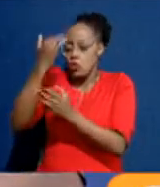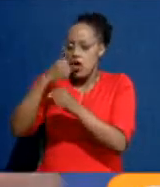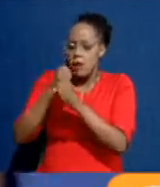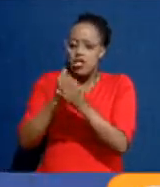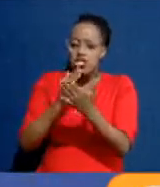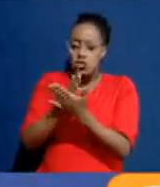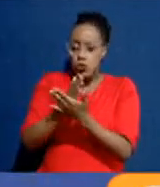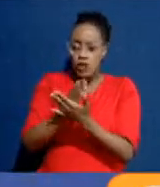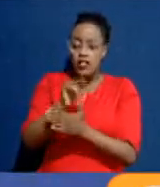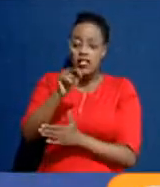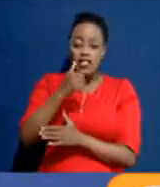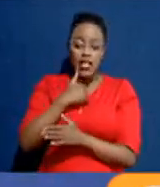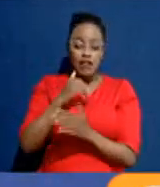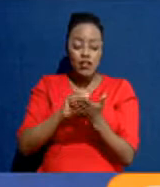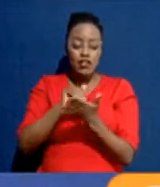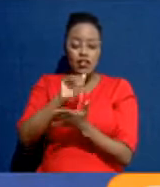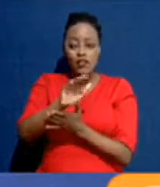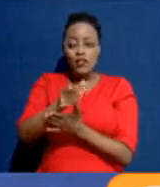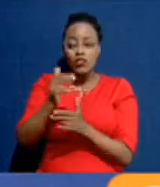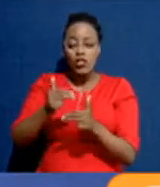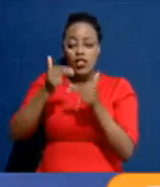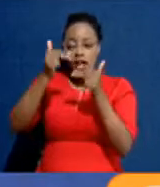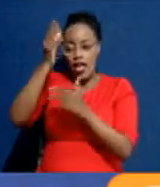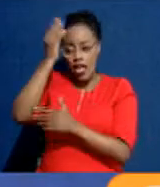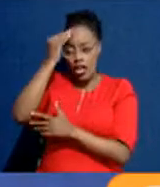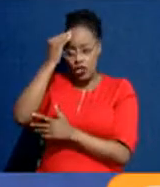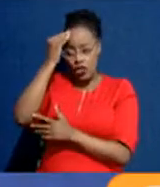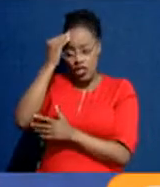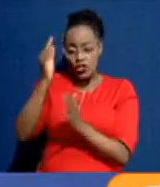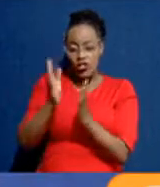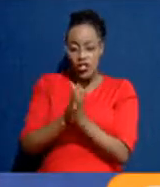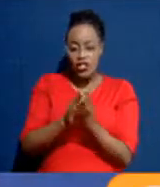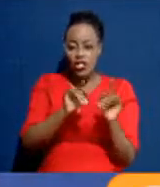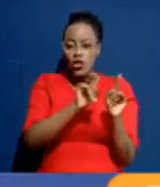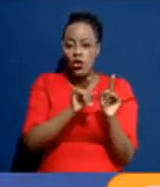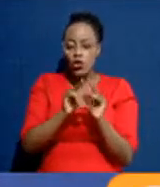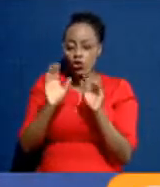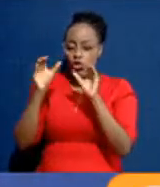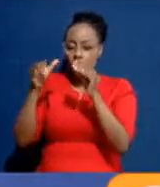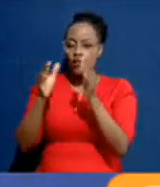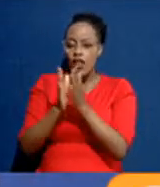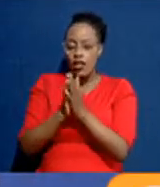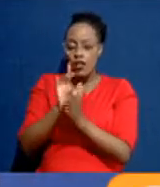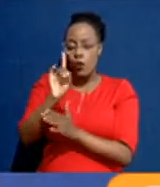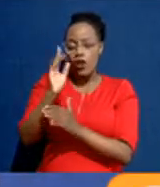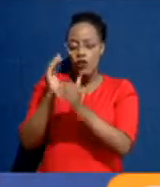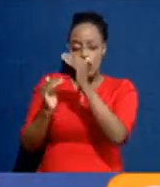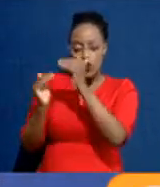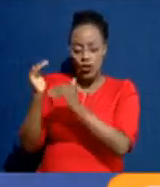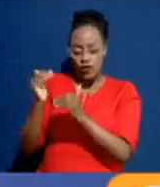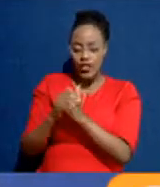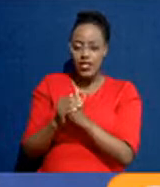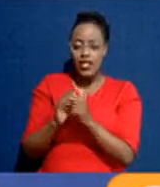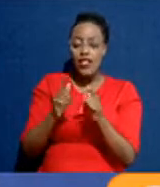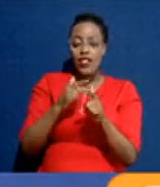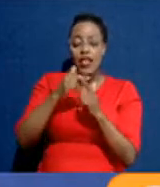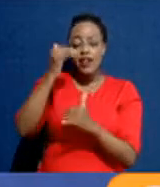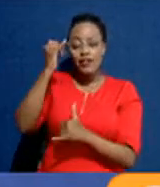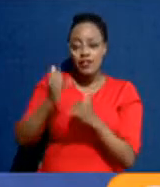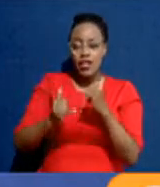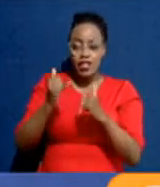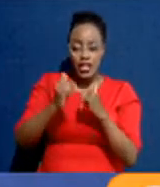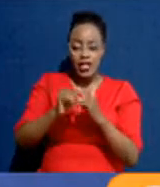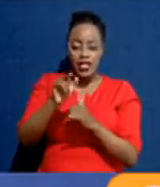that it goes now to the Ministry of Higher Education, mm-hmm. As a constituent college of one of the universities. And finally,